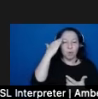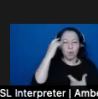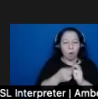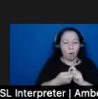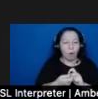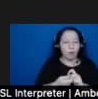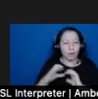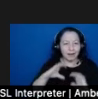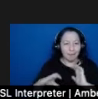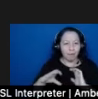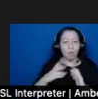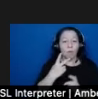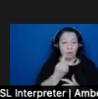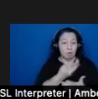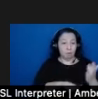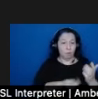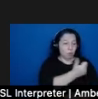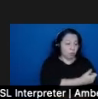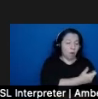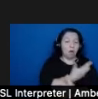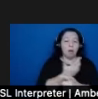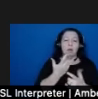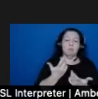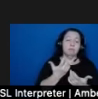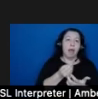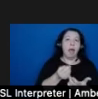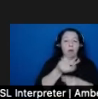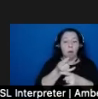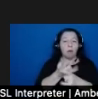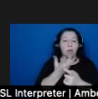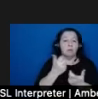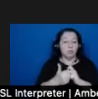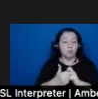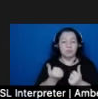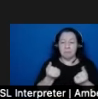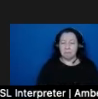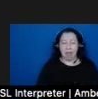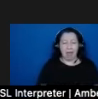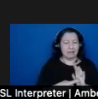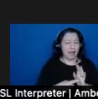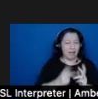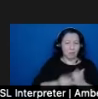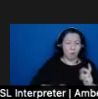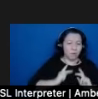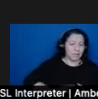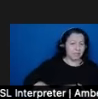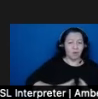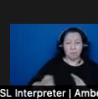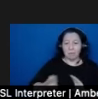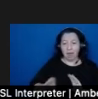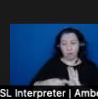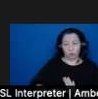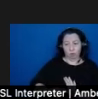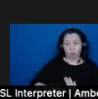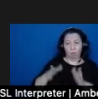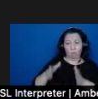and alcoholism. Many different signs, you know, both physical and behavioral, that indicate a person is using. Each drug